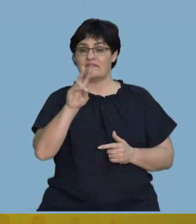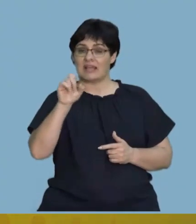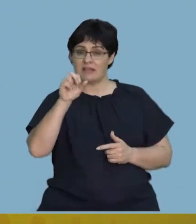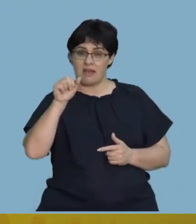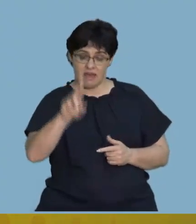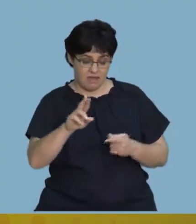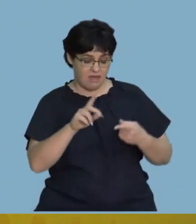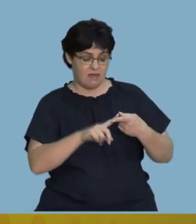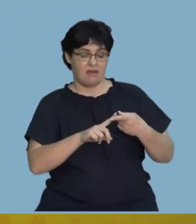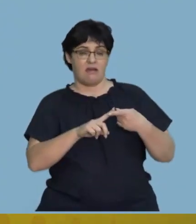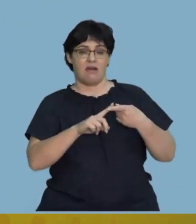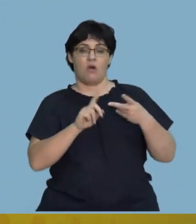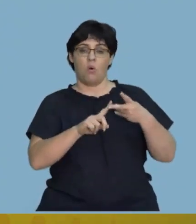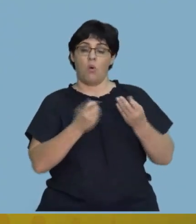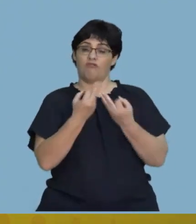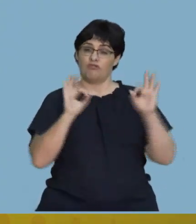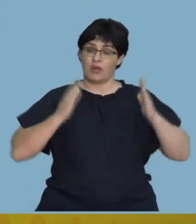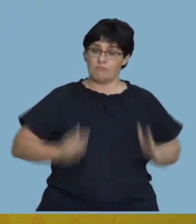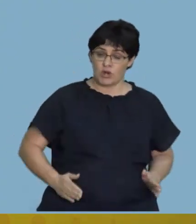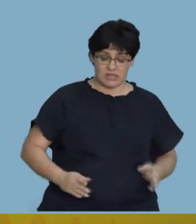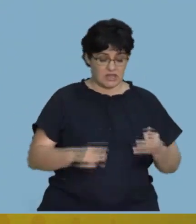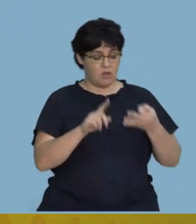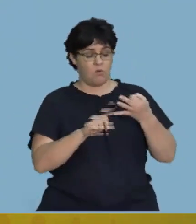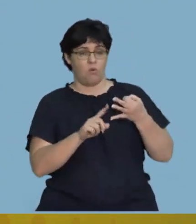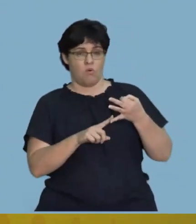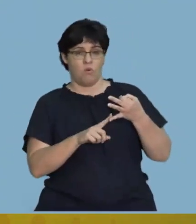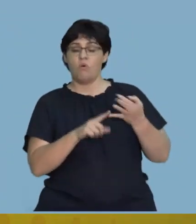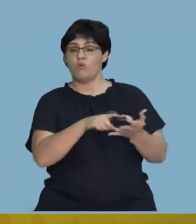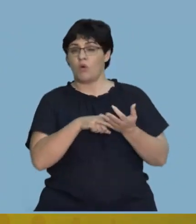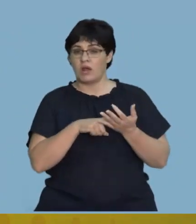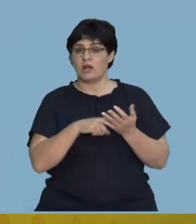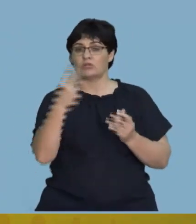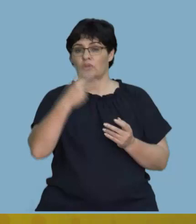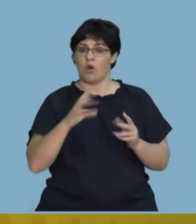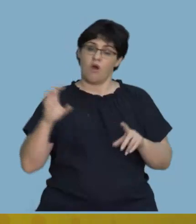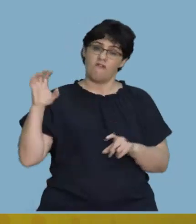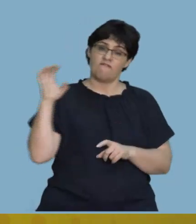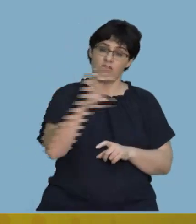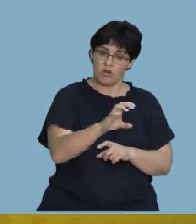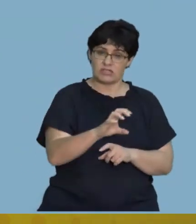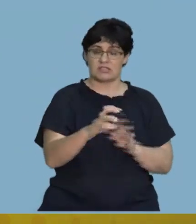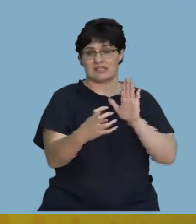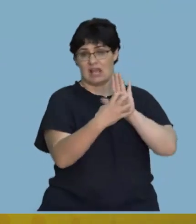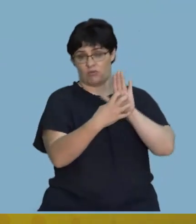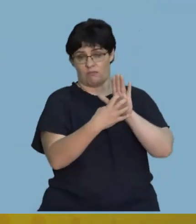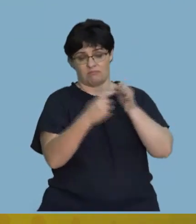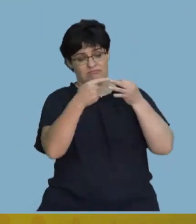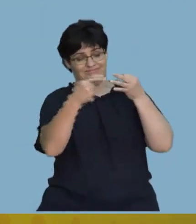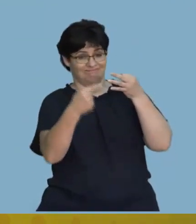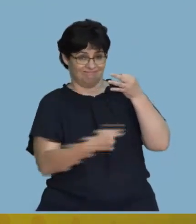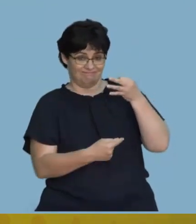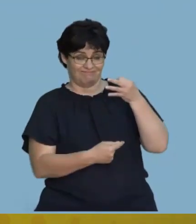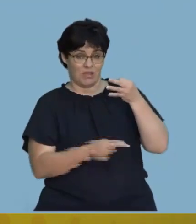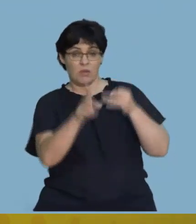to draw a free body diagram, or we are required to draw a force diagram. We need to ensure that